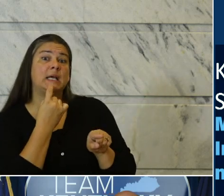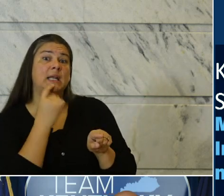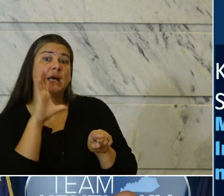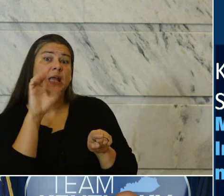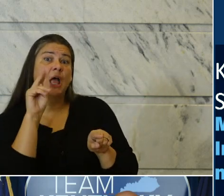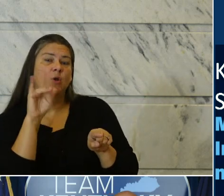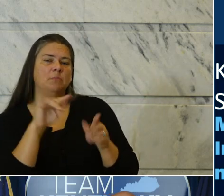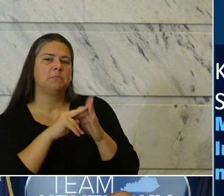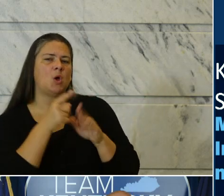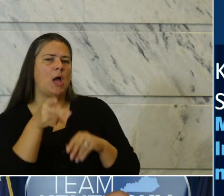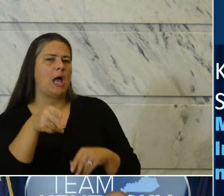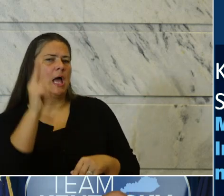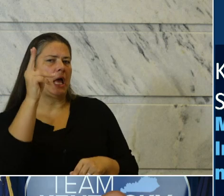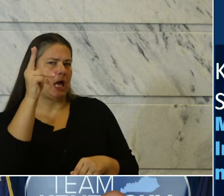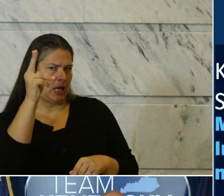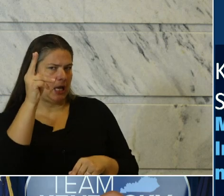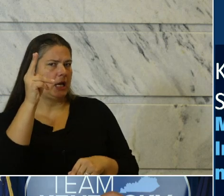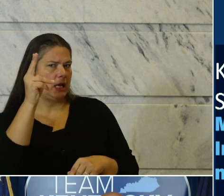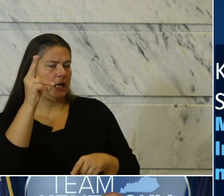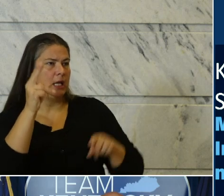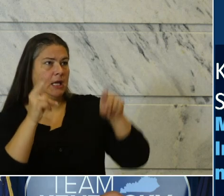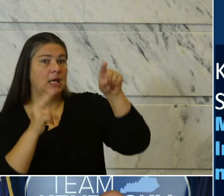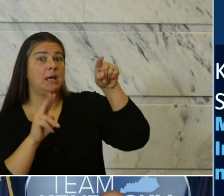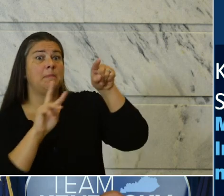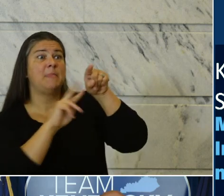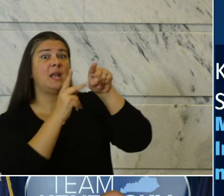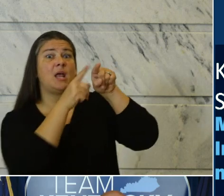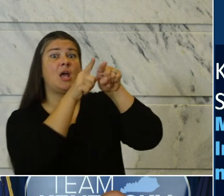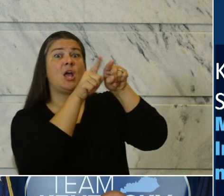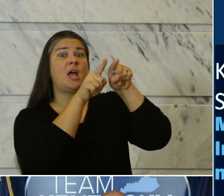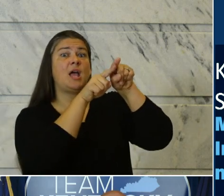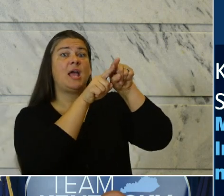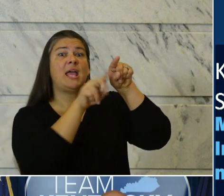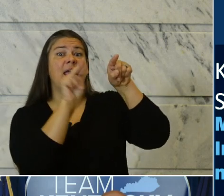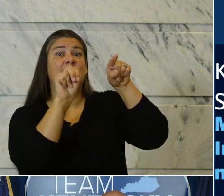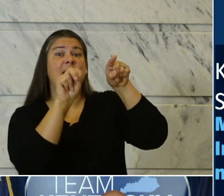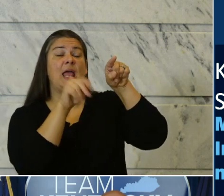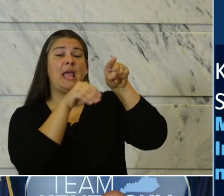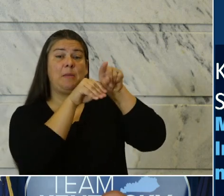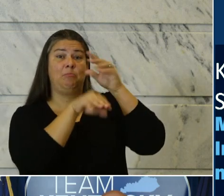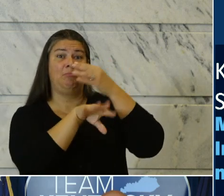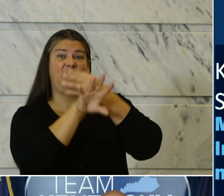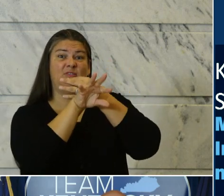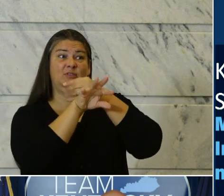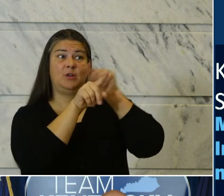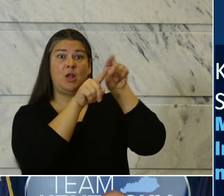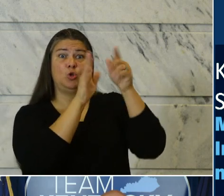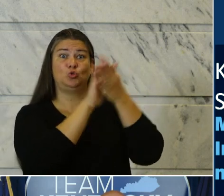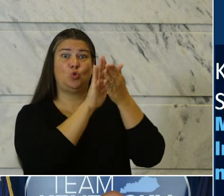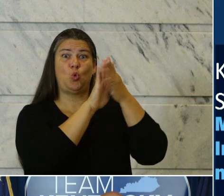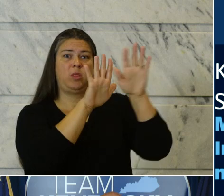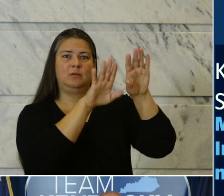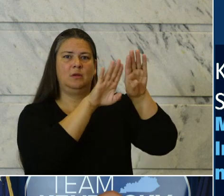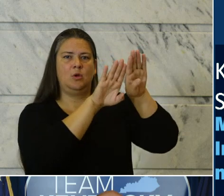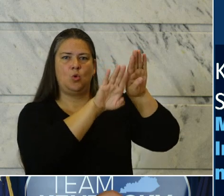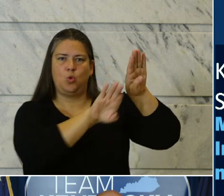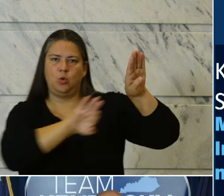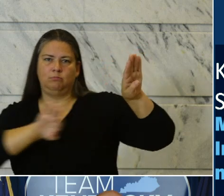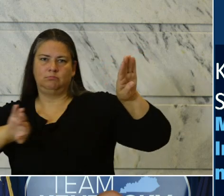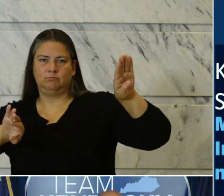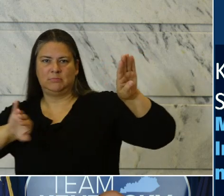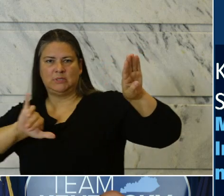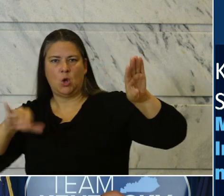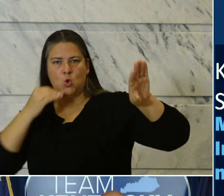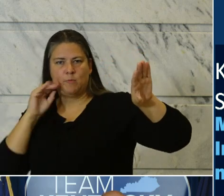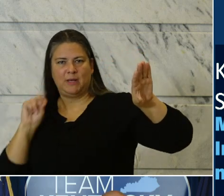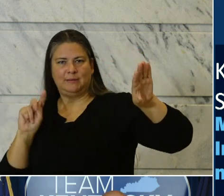disease, that you had to get back down to yellow before you should consider resuming in-person instruction. I describe that as chutes and ladders. You hit the